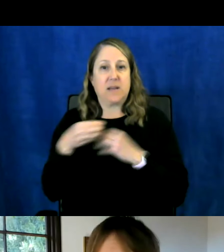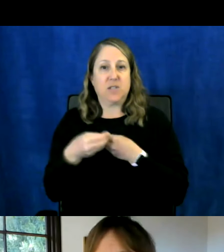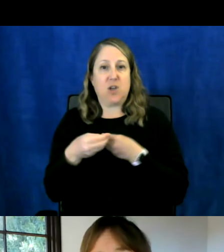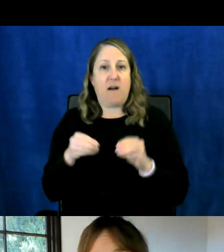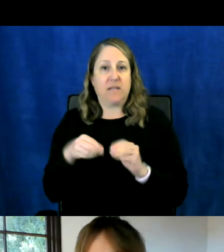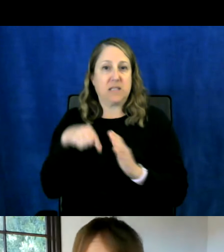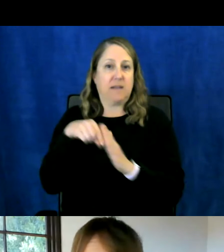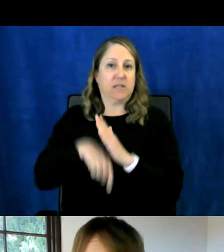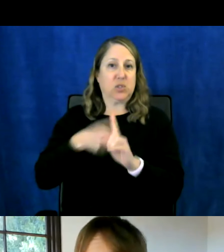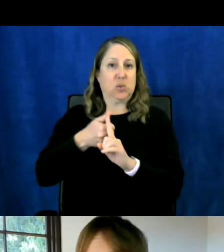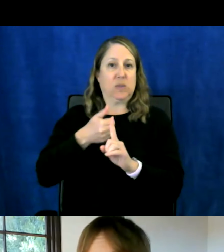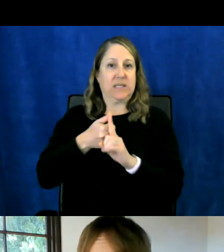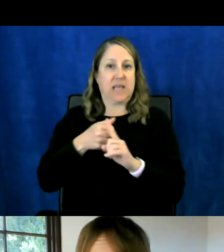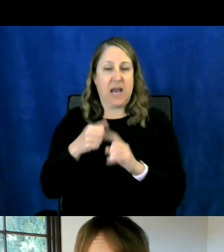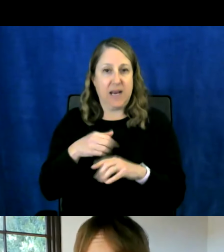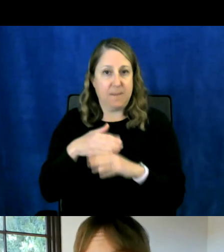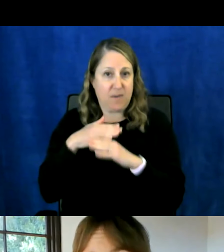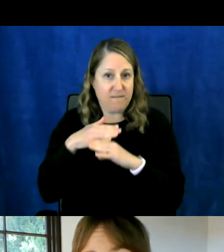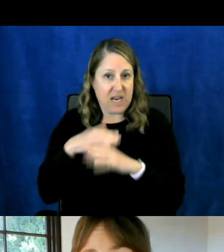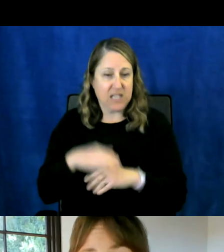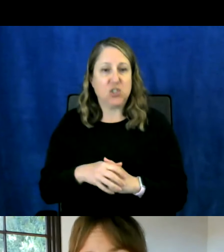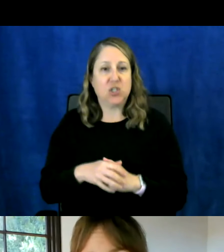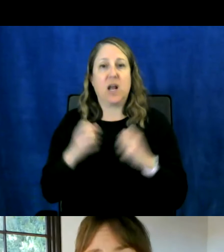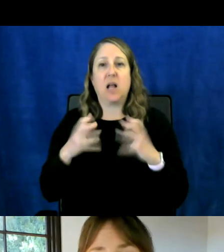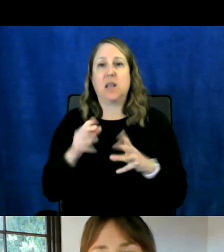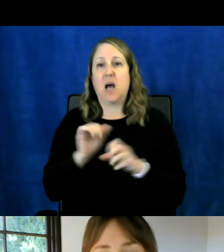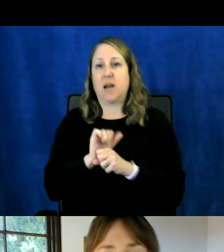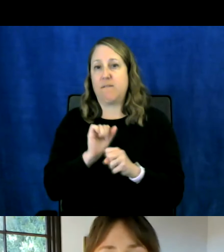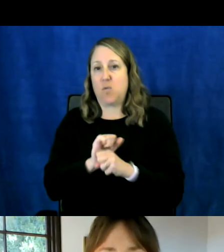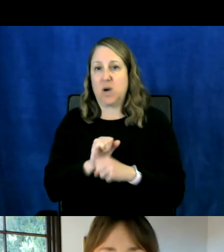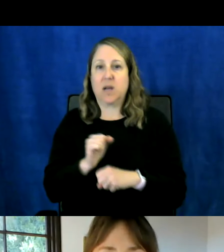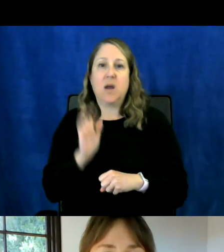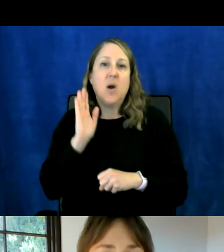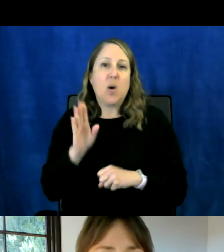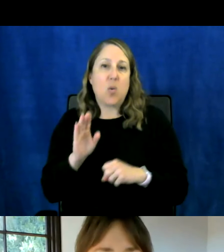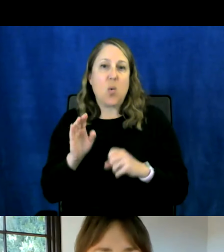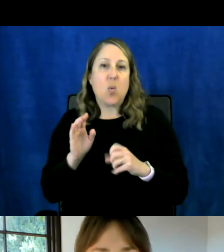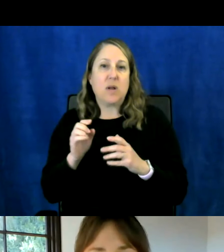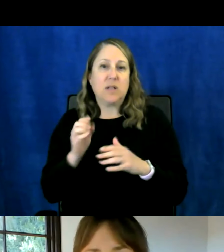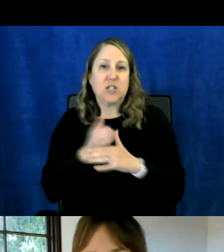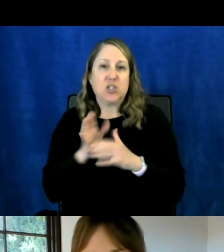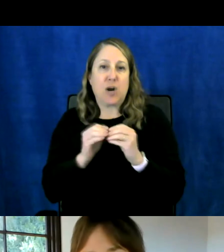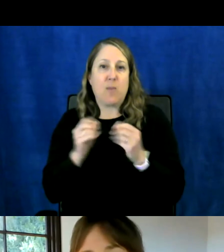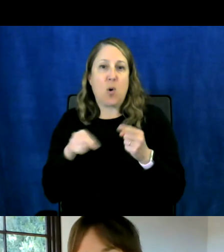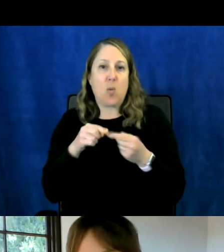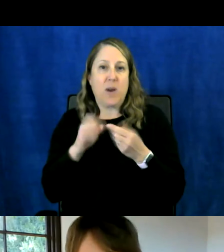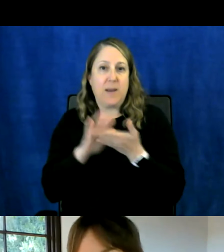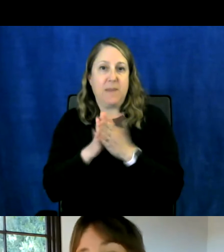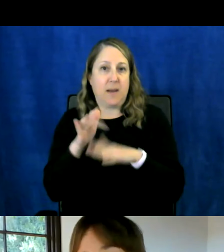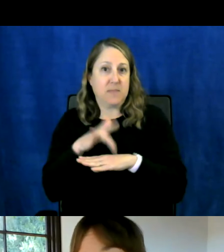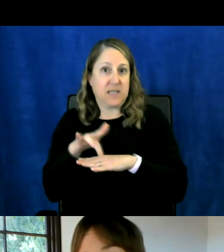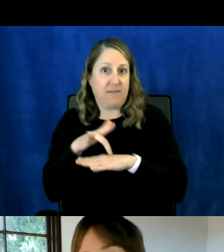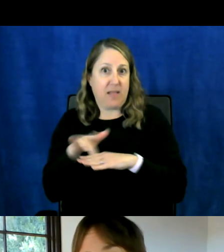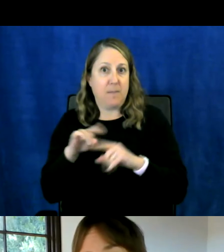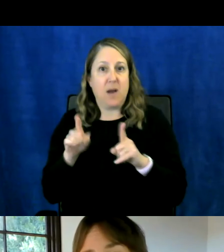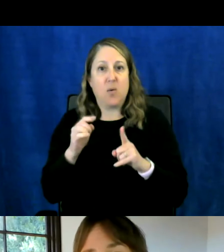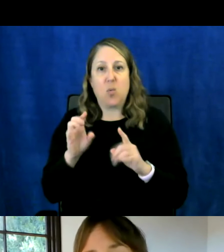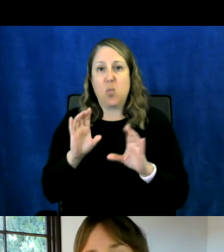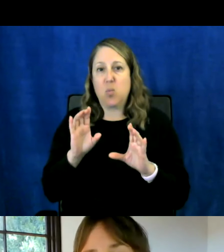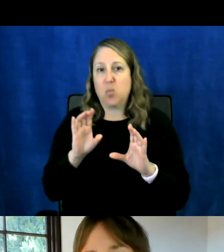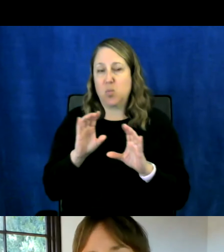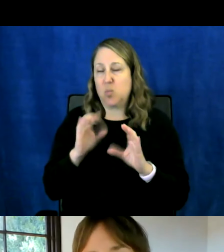Prevention, doing a lot of work, and we're about to launch this, so we'll be excited to share more as it becomes available. But we're looking at a planning